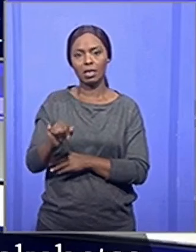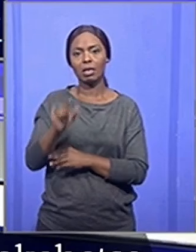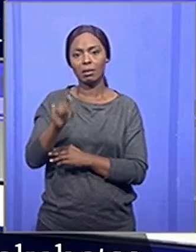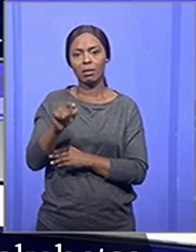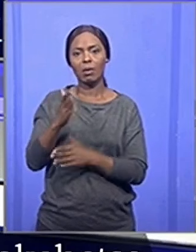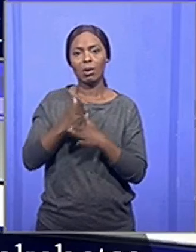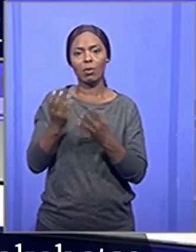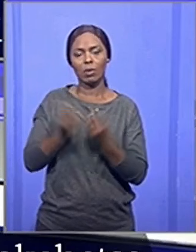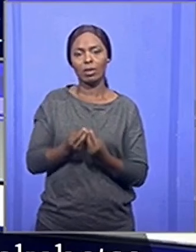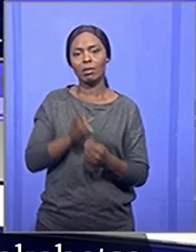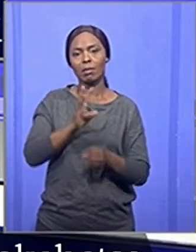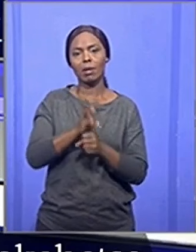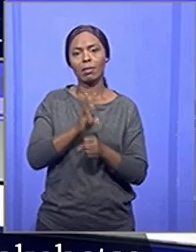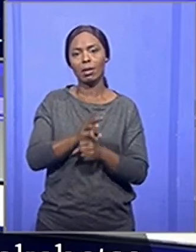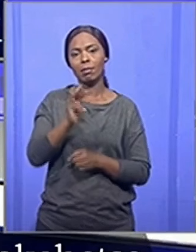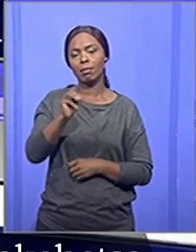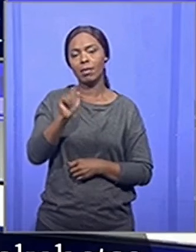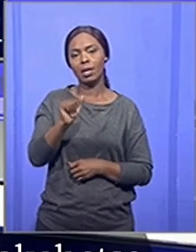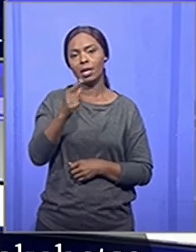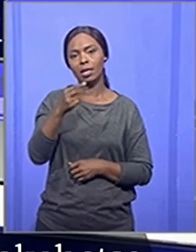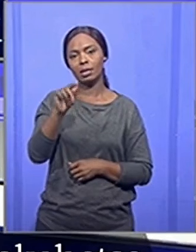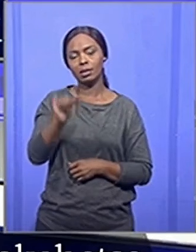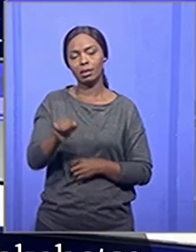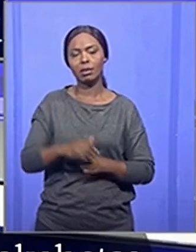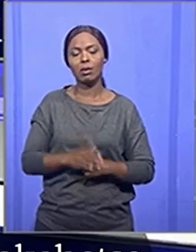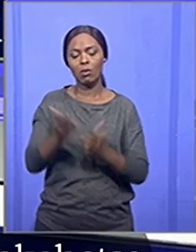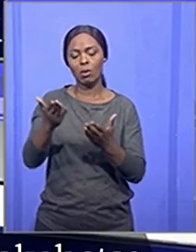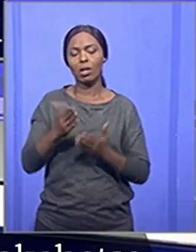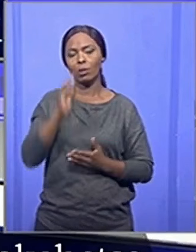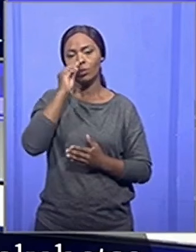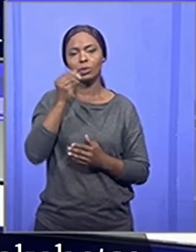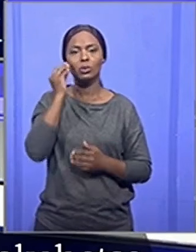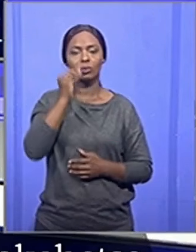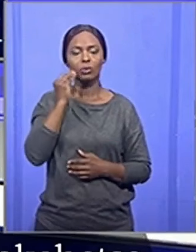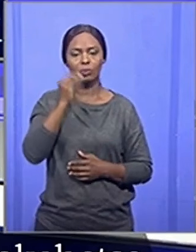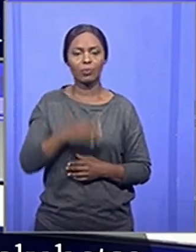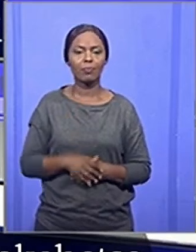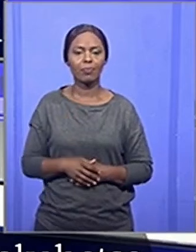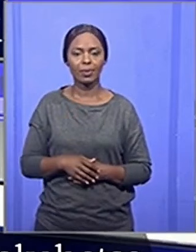le mme Makgeta. Mme Mohale re a amohela ditabeng tsa Sesotho.